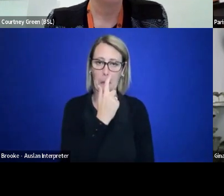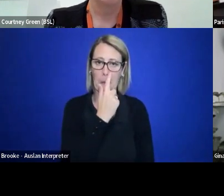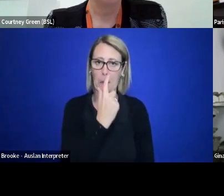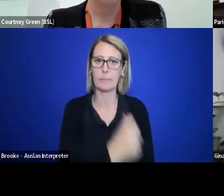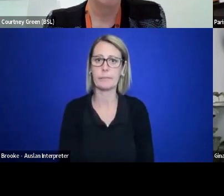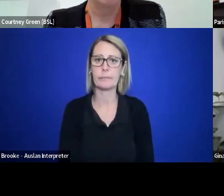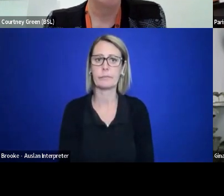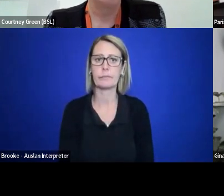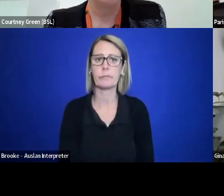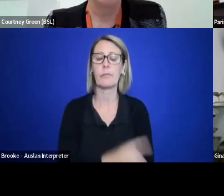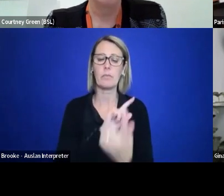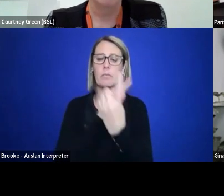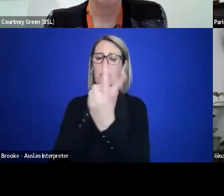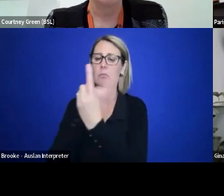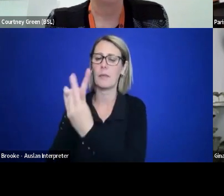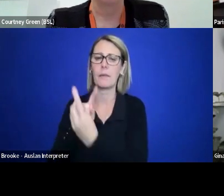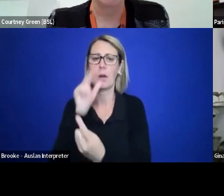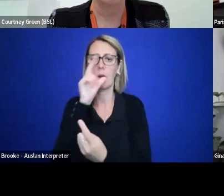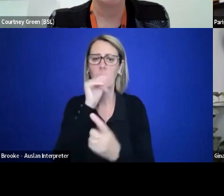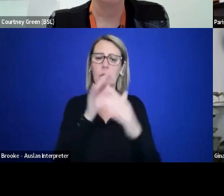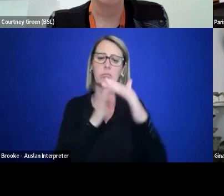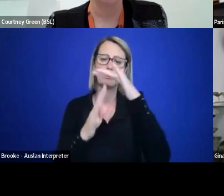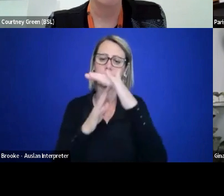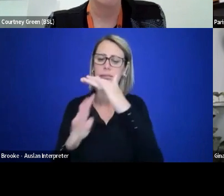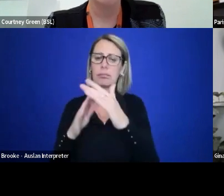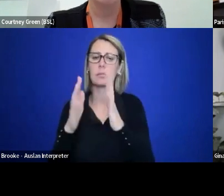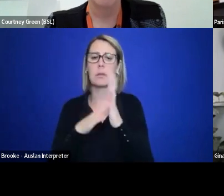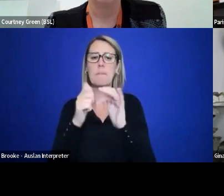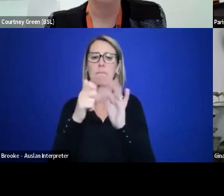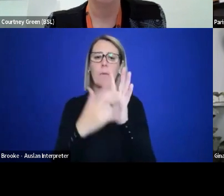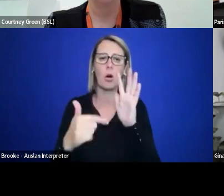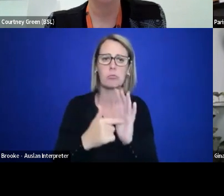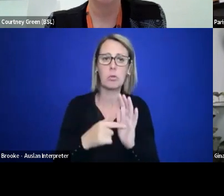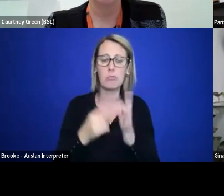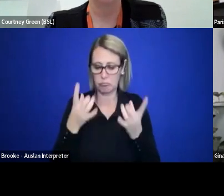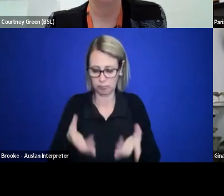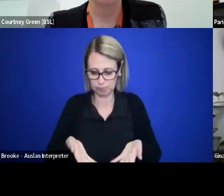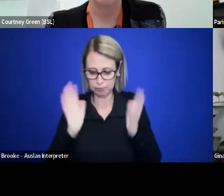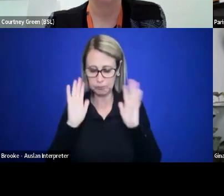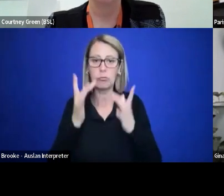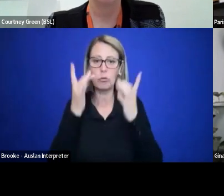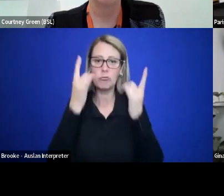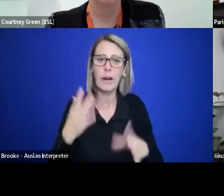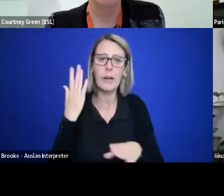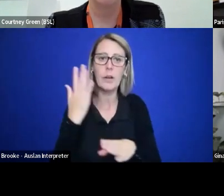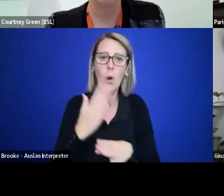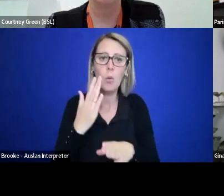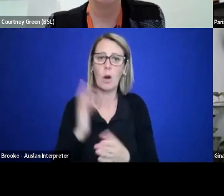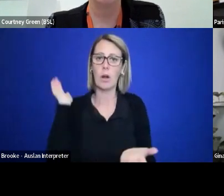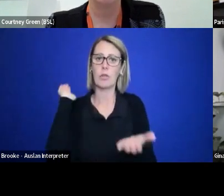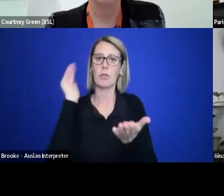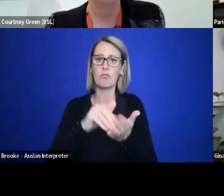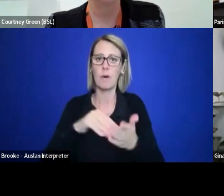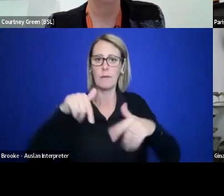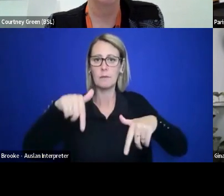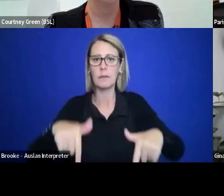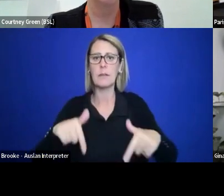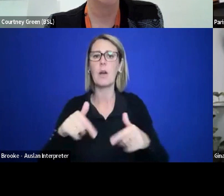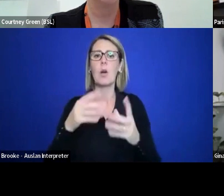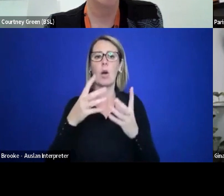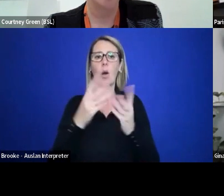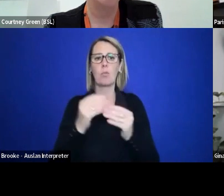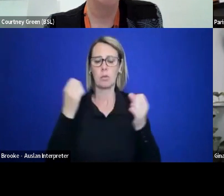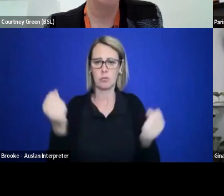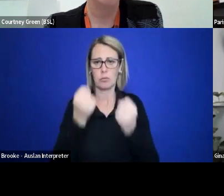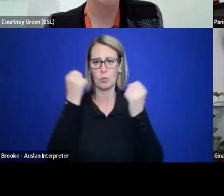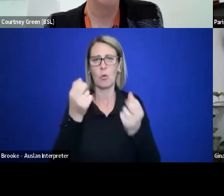While many young people of refugee and migrant backgrounds are ready and willing to work and come to this country with a strong